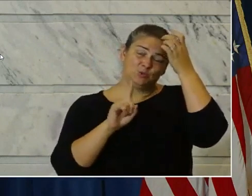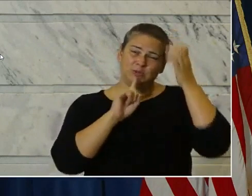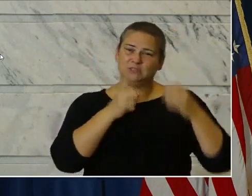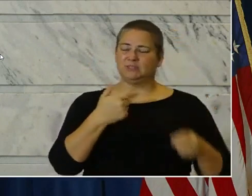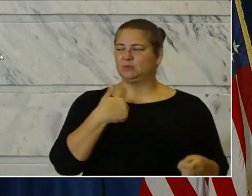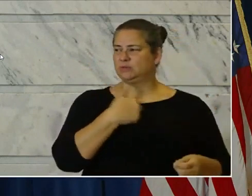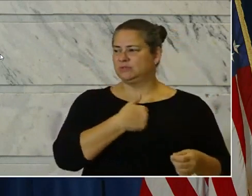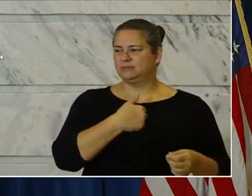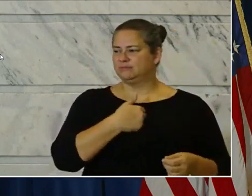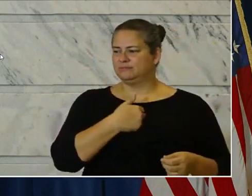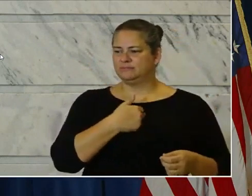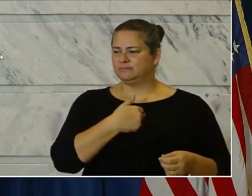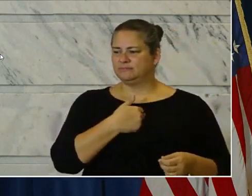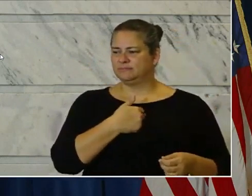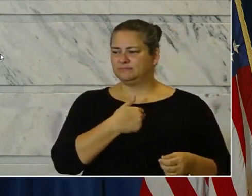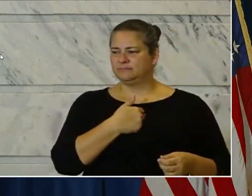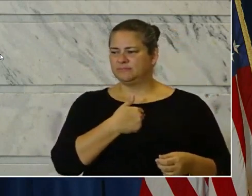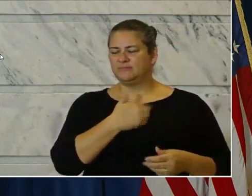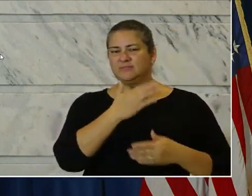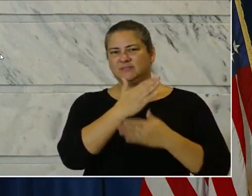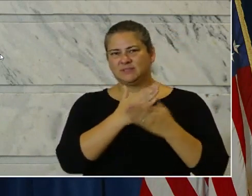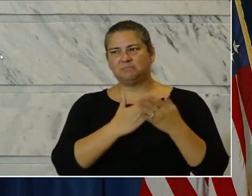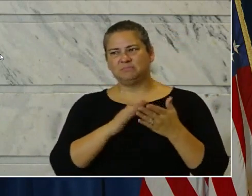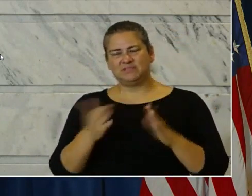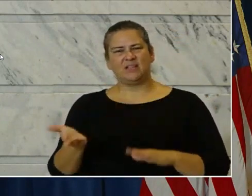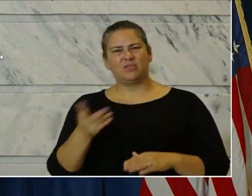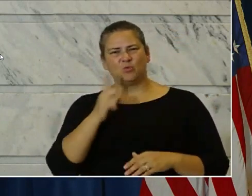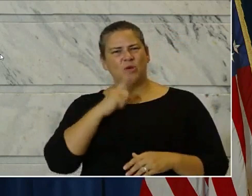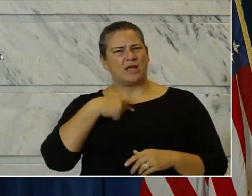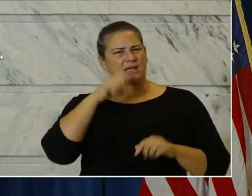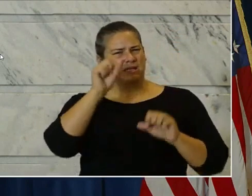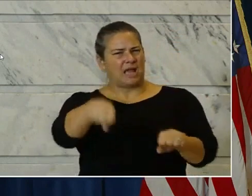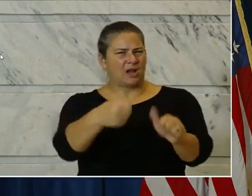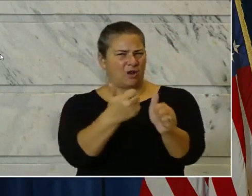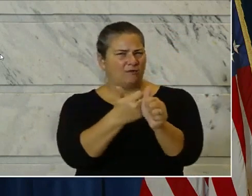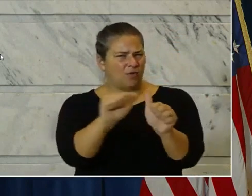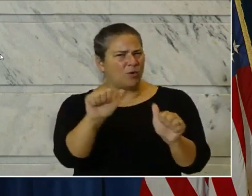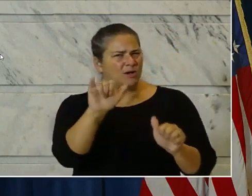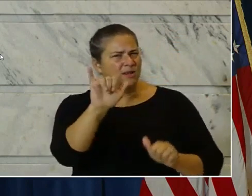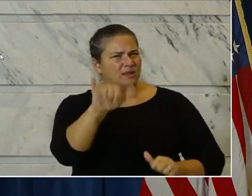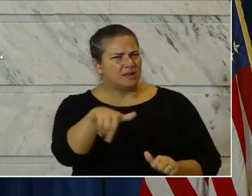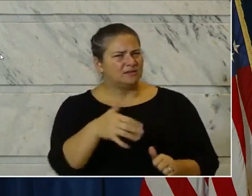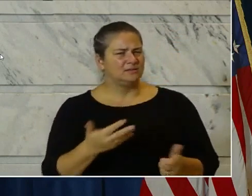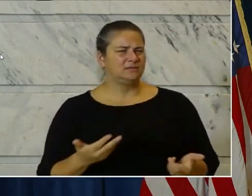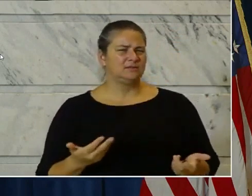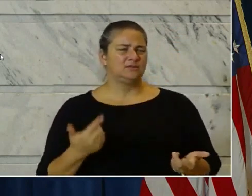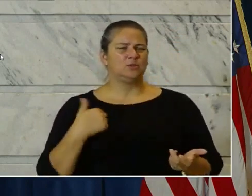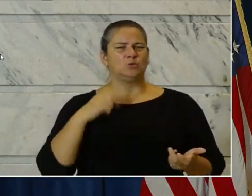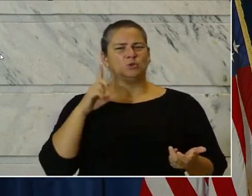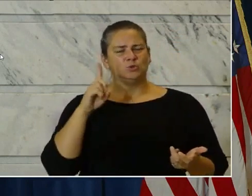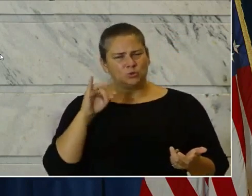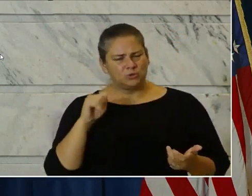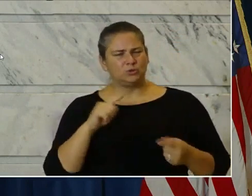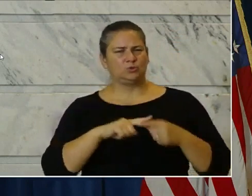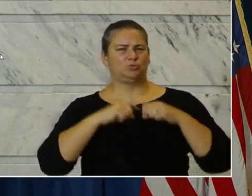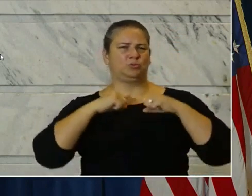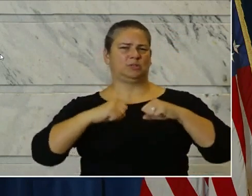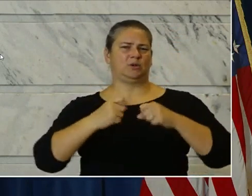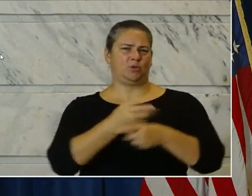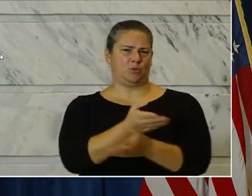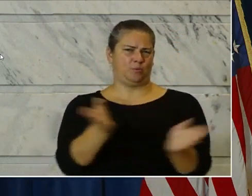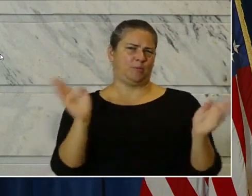into avoidable deaths. So let's make sure we are doing what we have to do to protect the people around